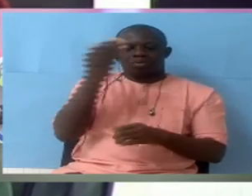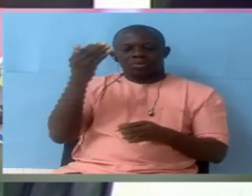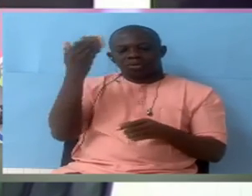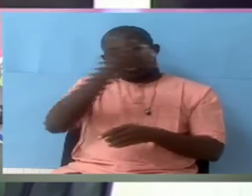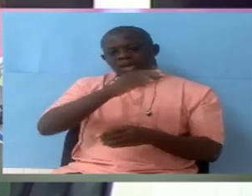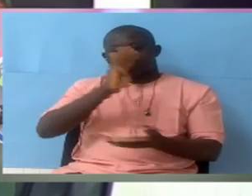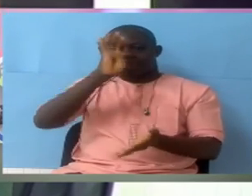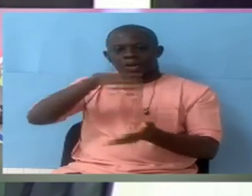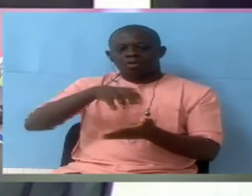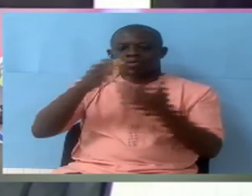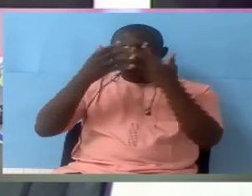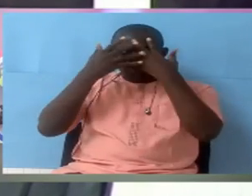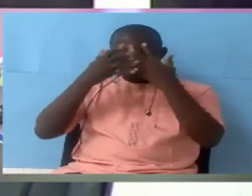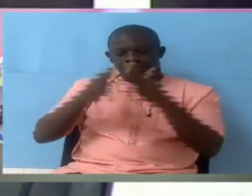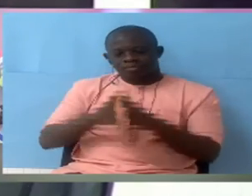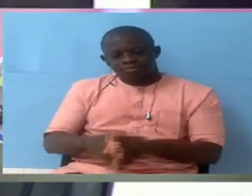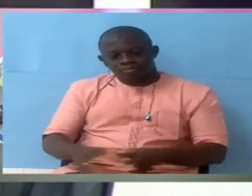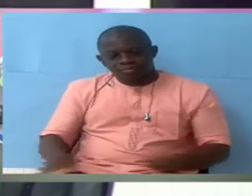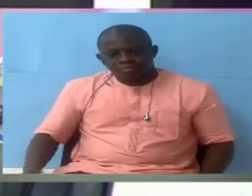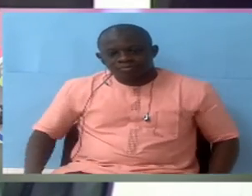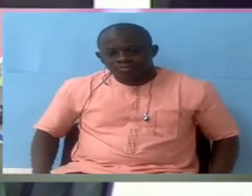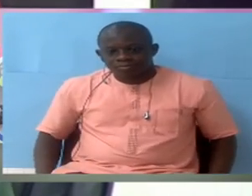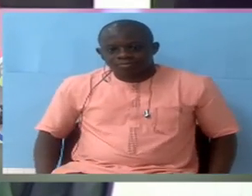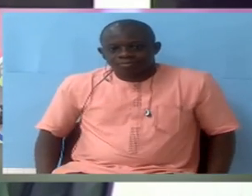dañ ma jël rek yobuma Maltu.